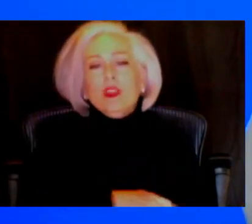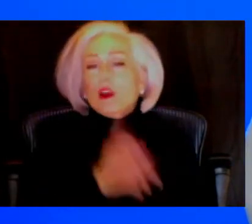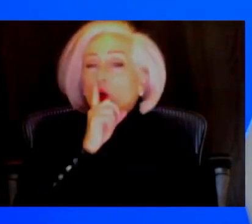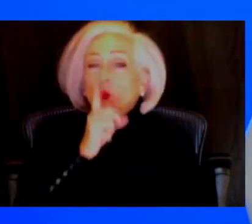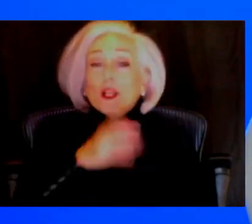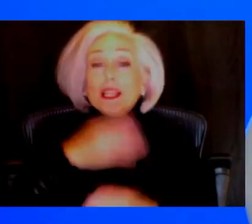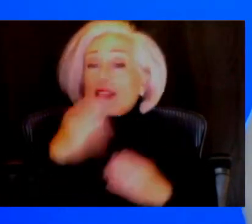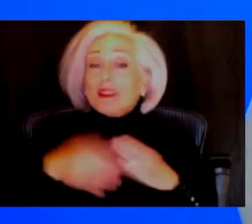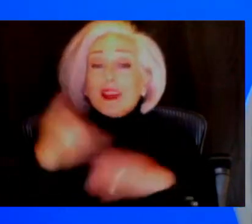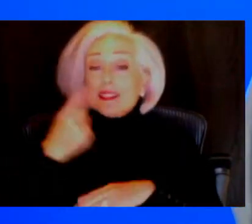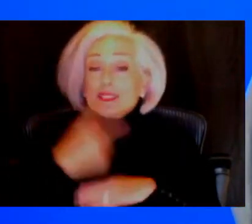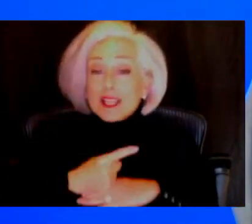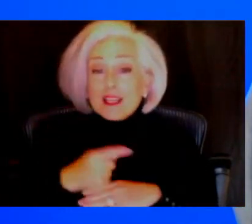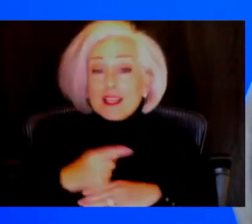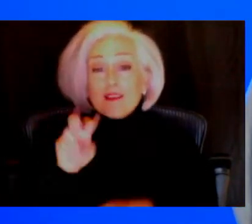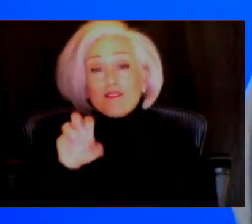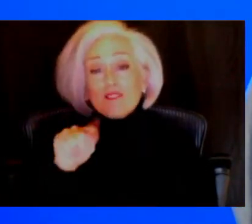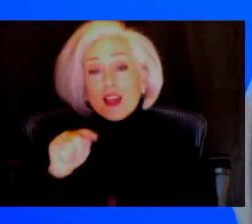veterans with PTSD,